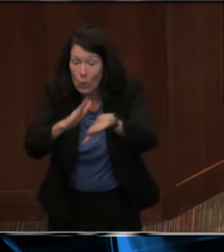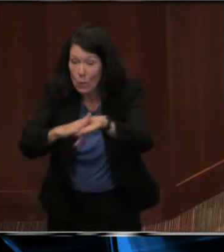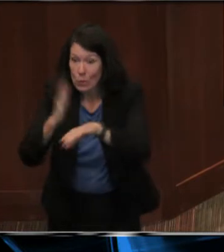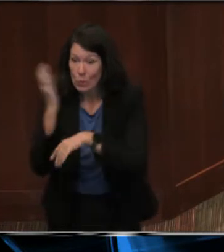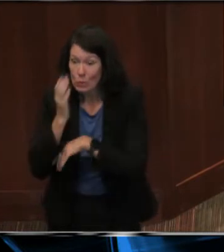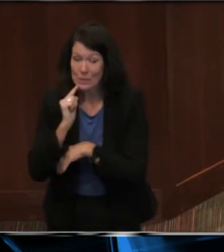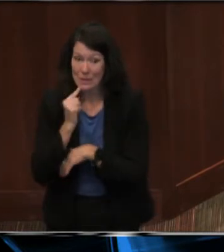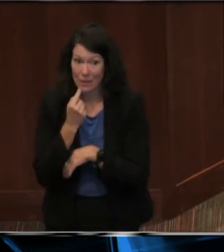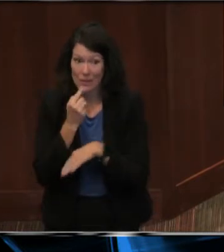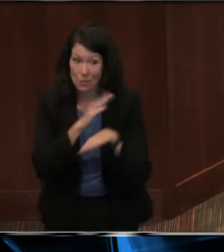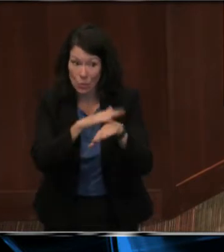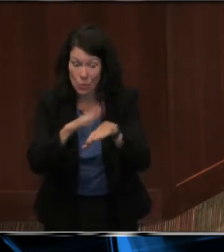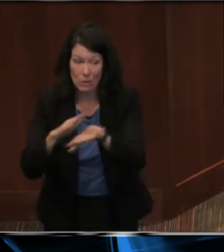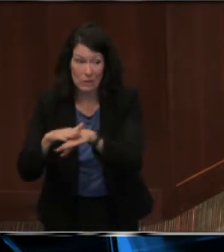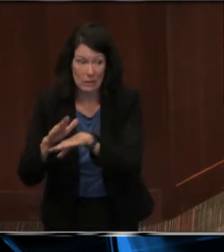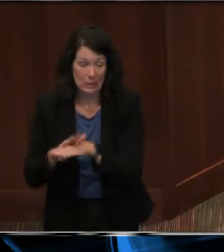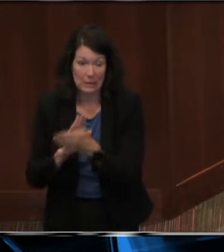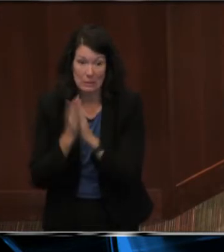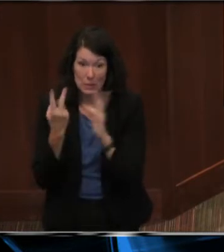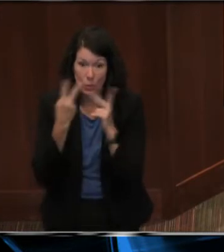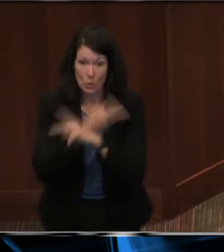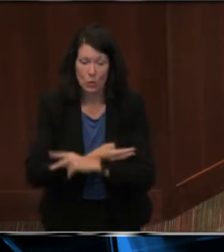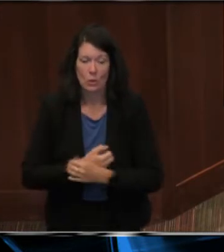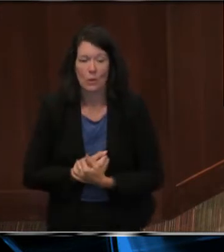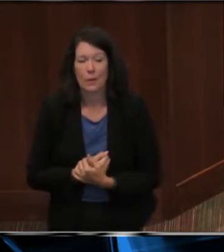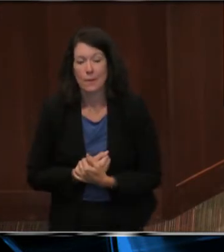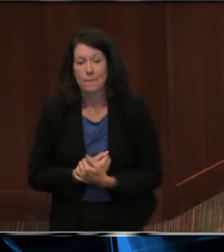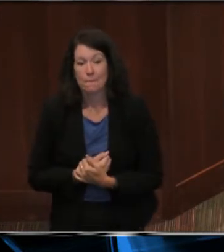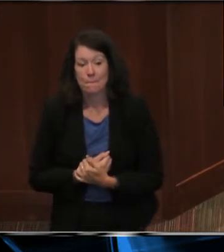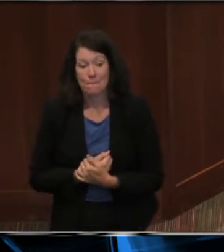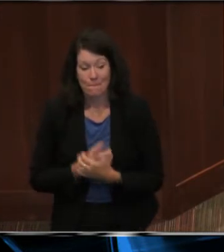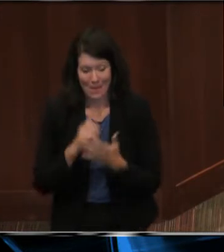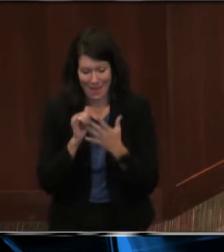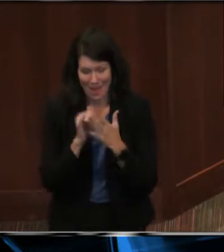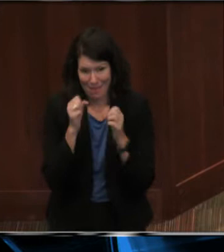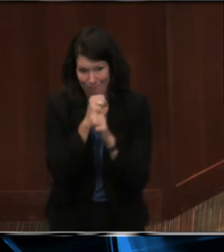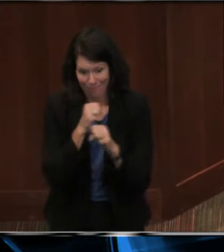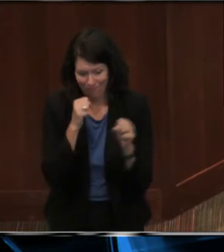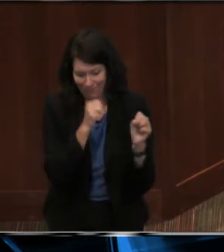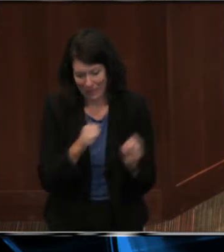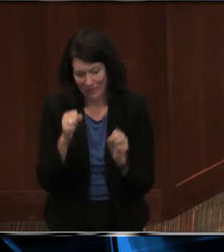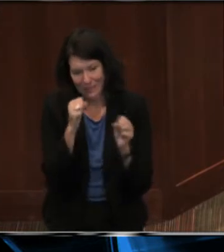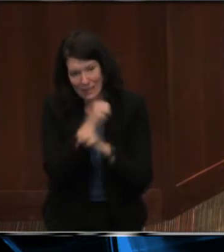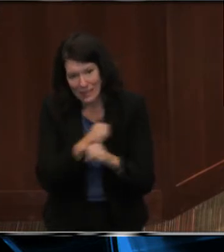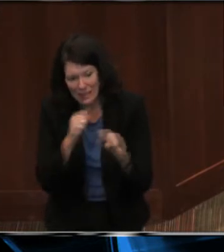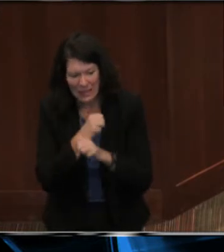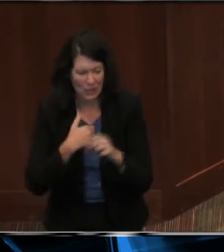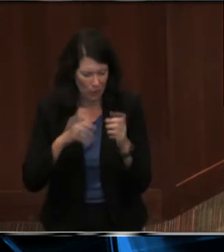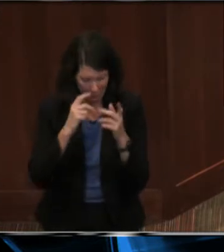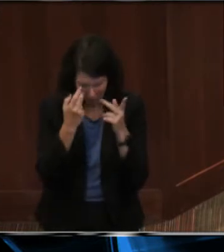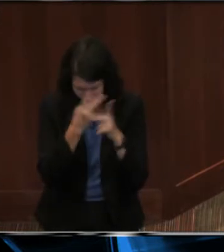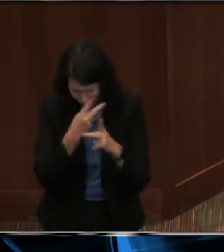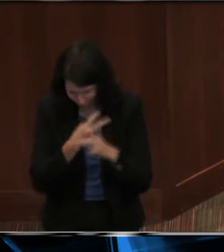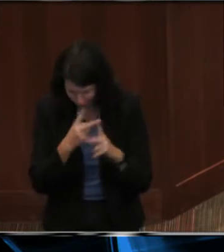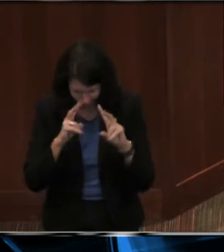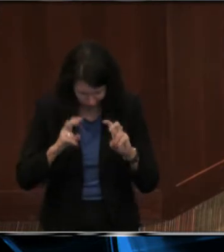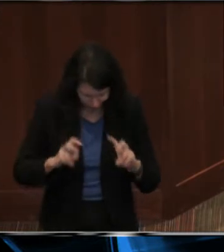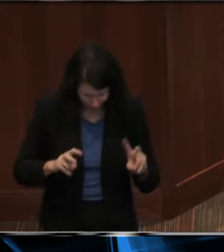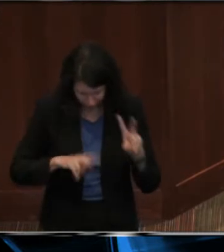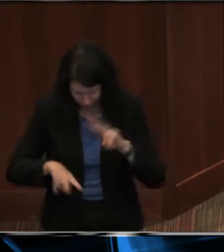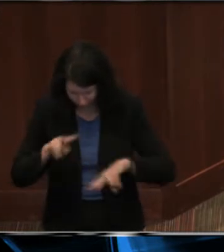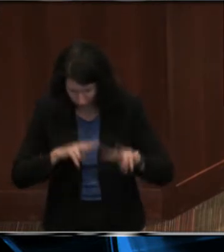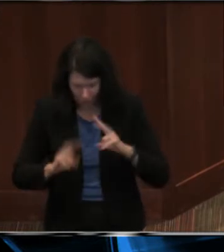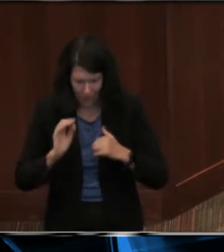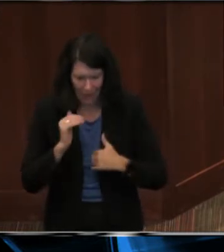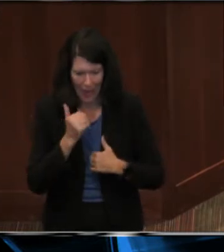this very seriously. And so with that information, we have been translating this onto